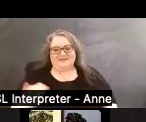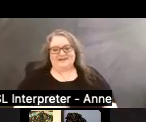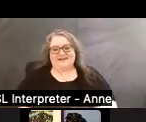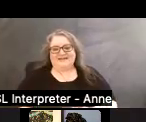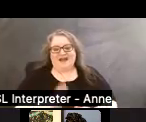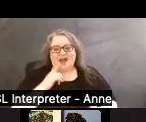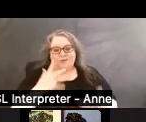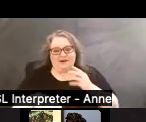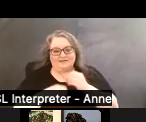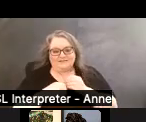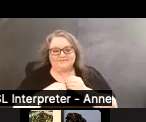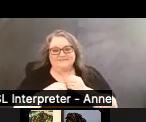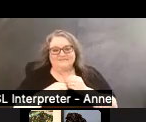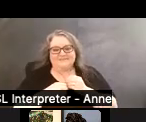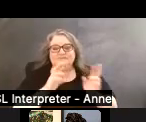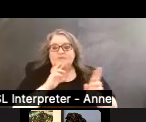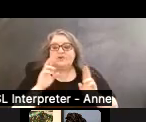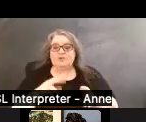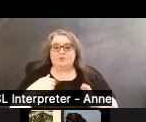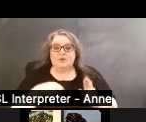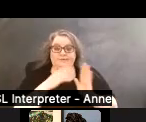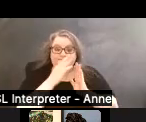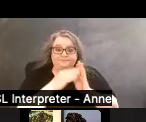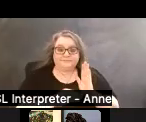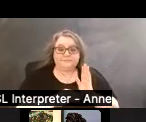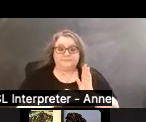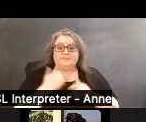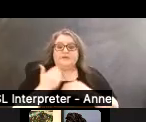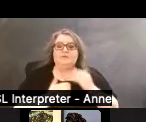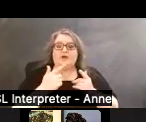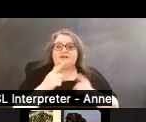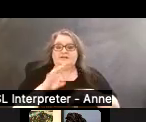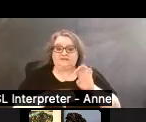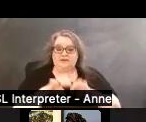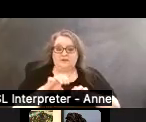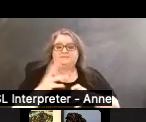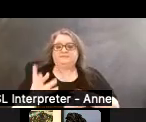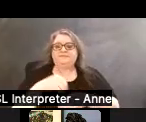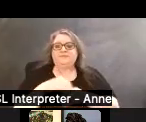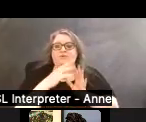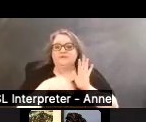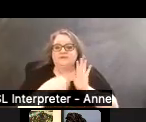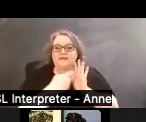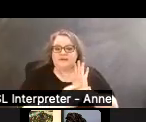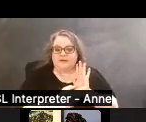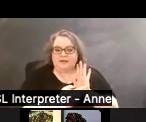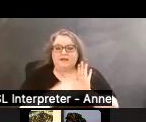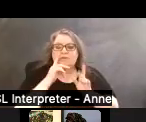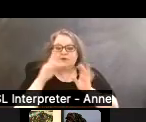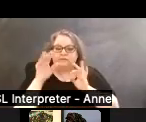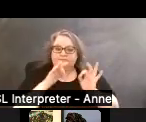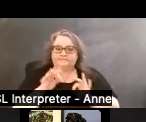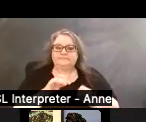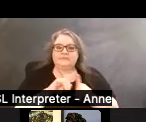that the report that we put together, the initial process evaluation, includes a table that lists out the